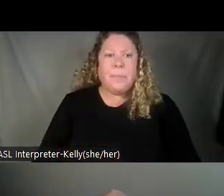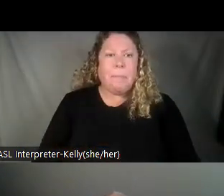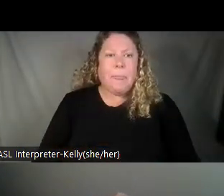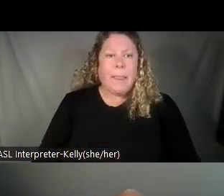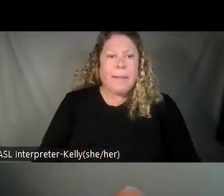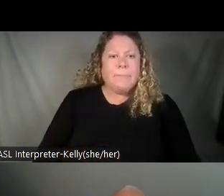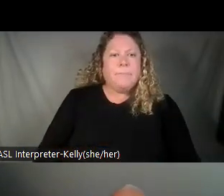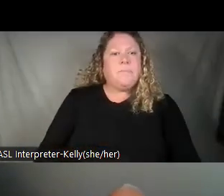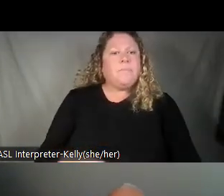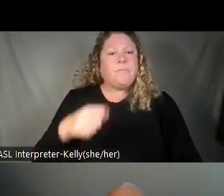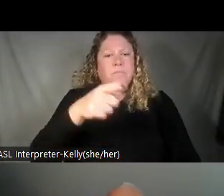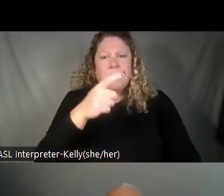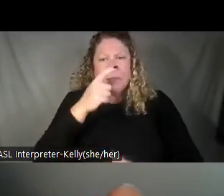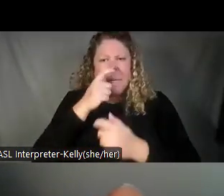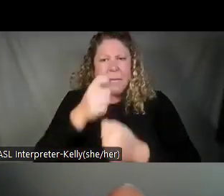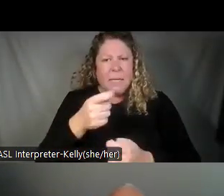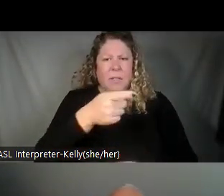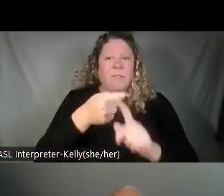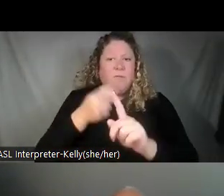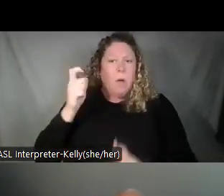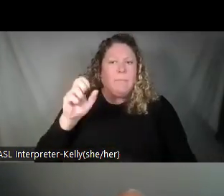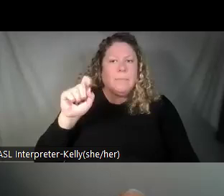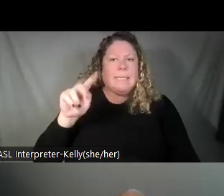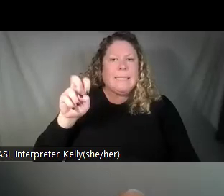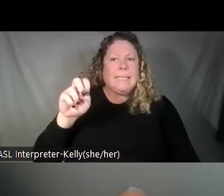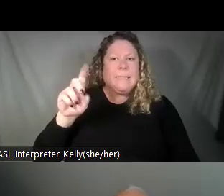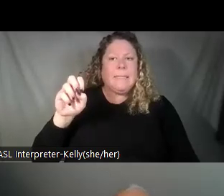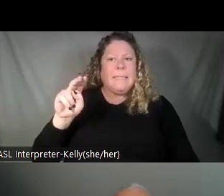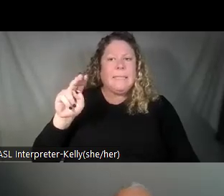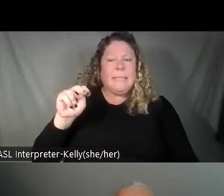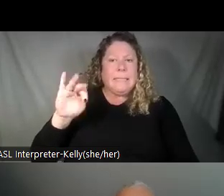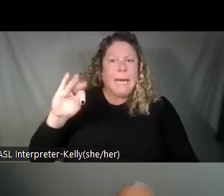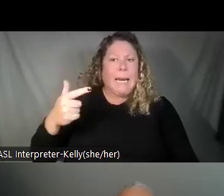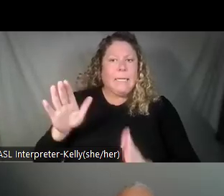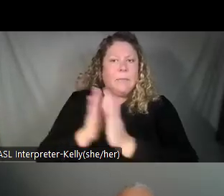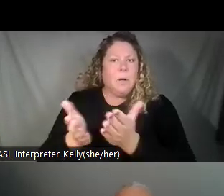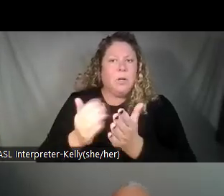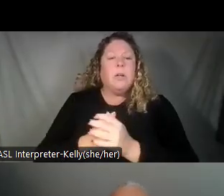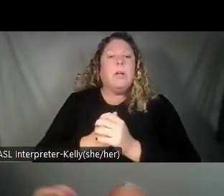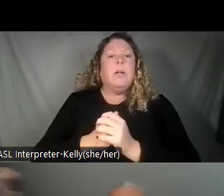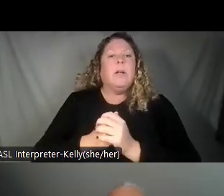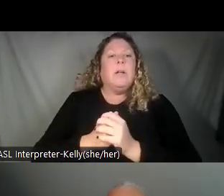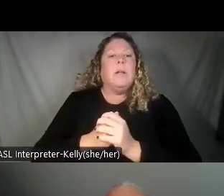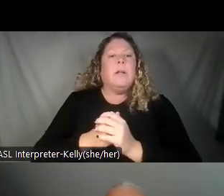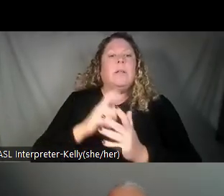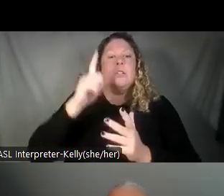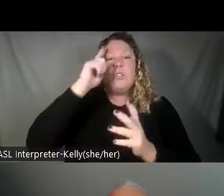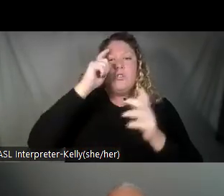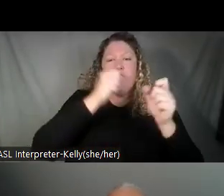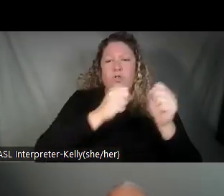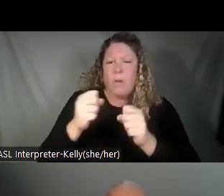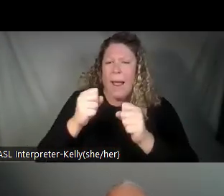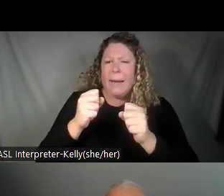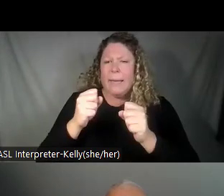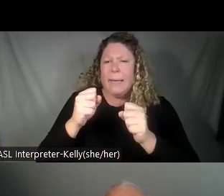really interesting. This was another thing that came from Steve Denning, was that the view of strategy is changed in an